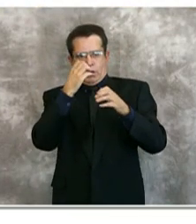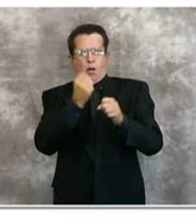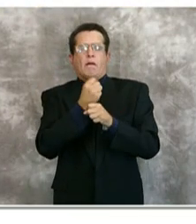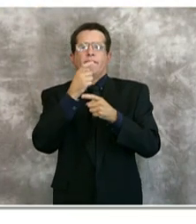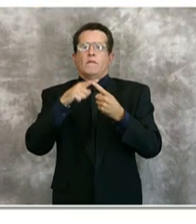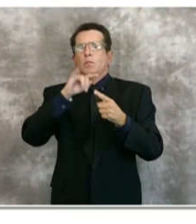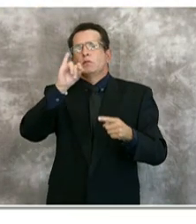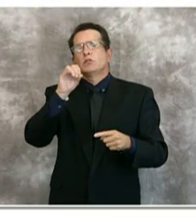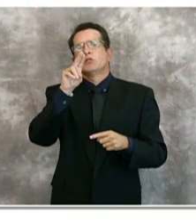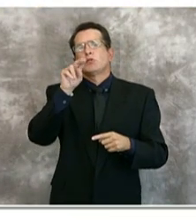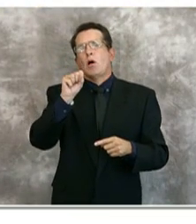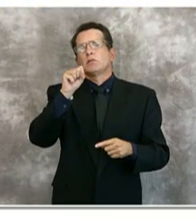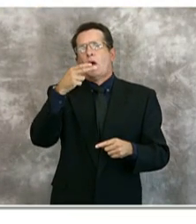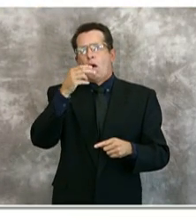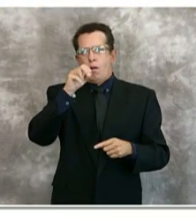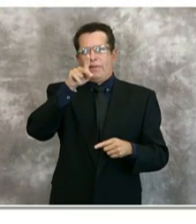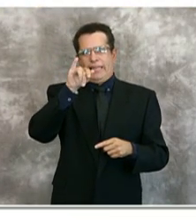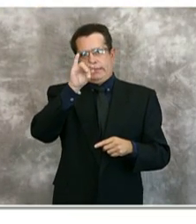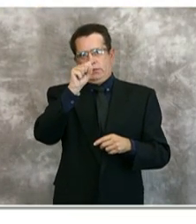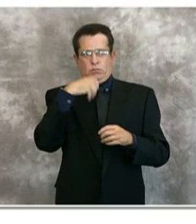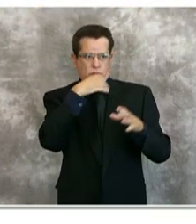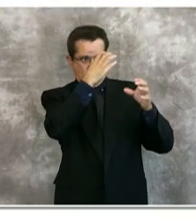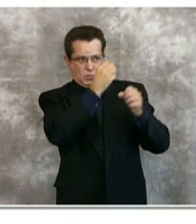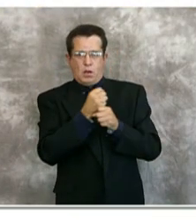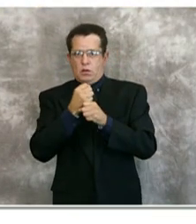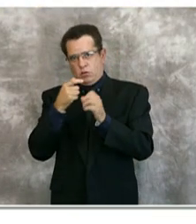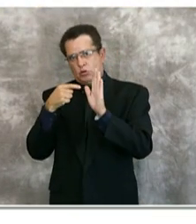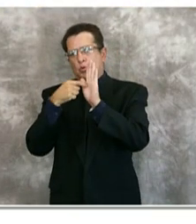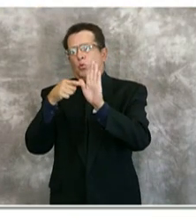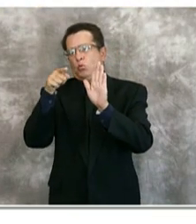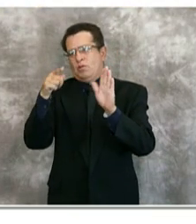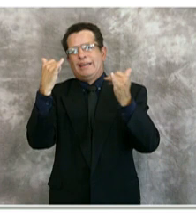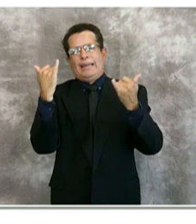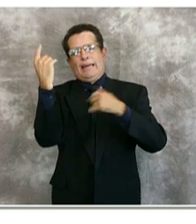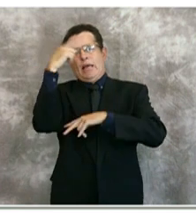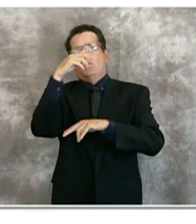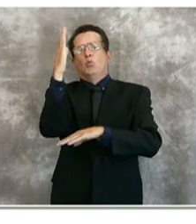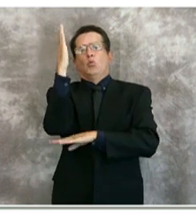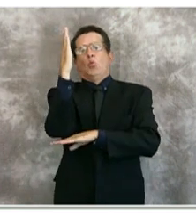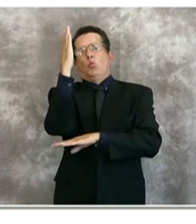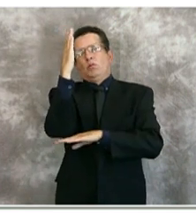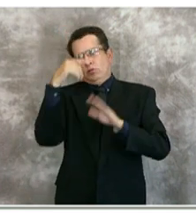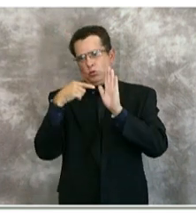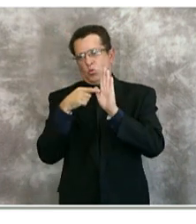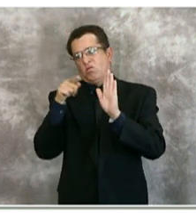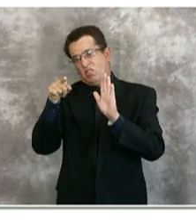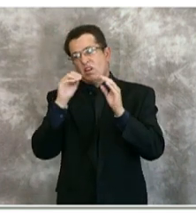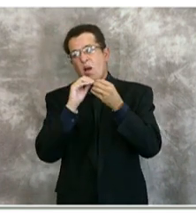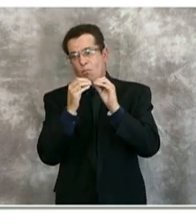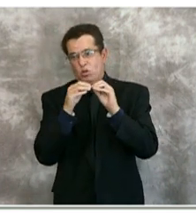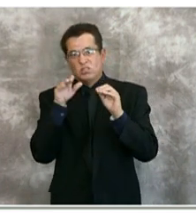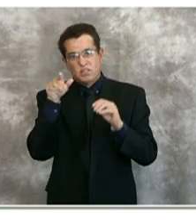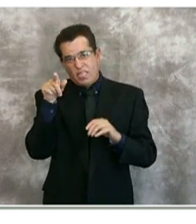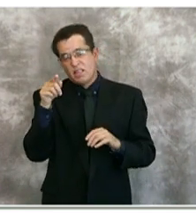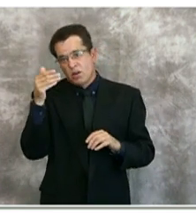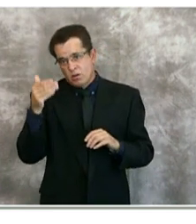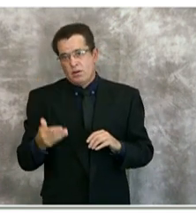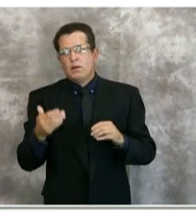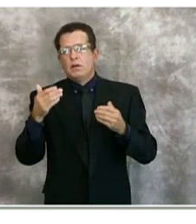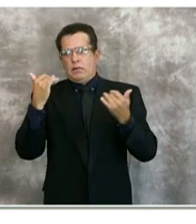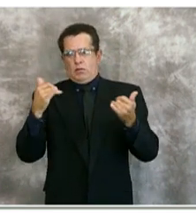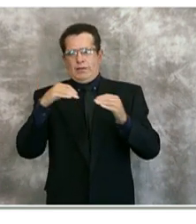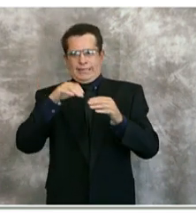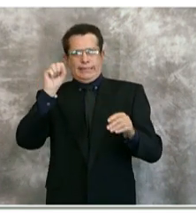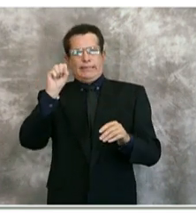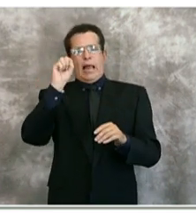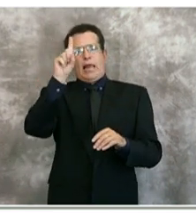Johns Hopkins dashboard and was obtained today around noon, as you'll see on this table. Today's County of San Diego